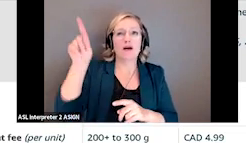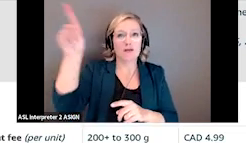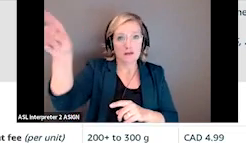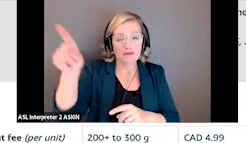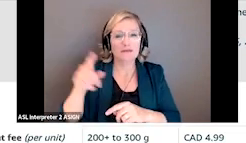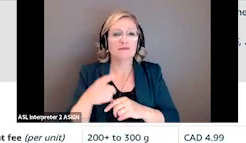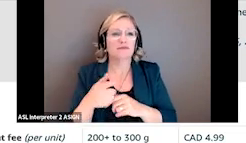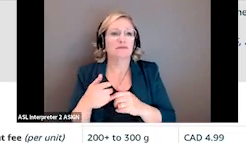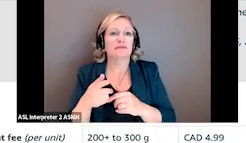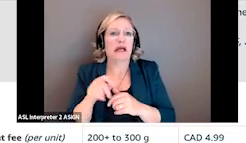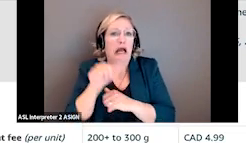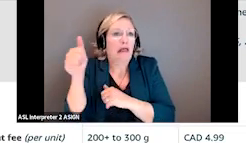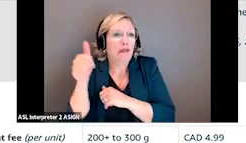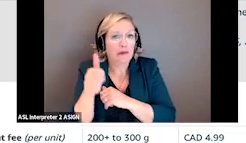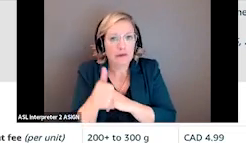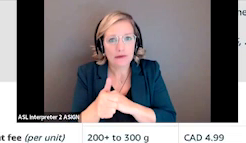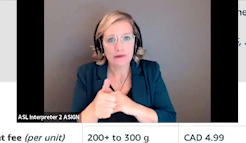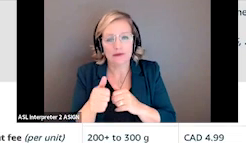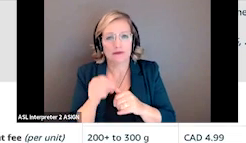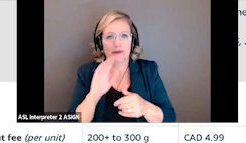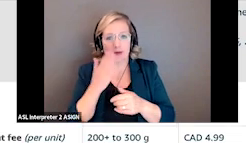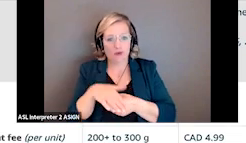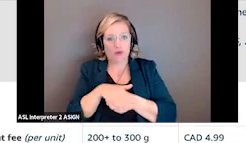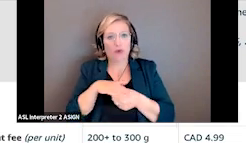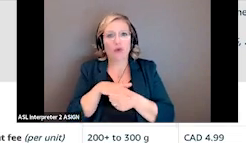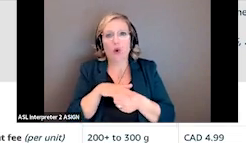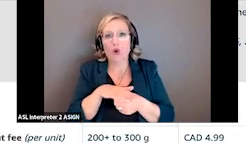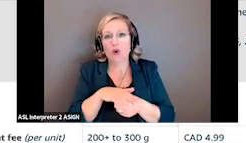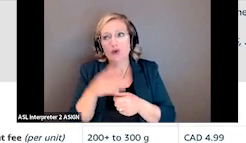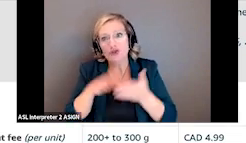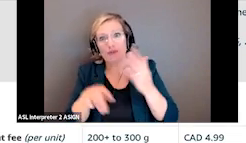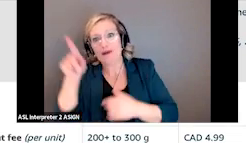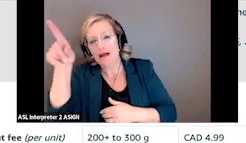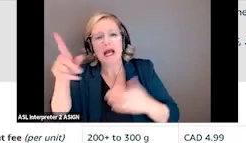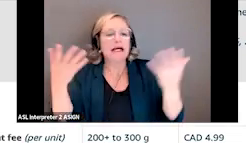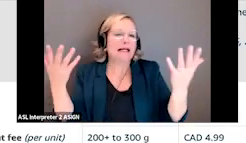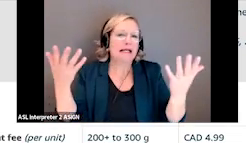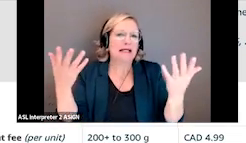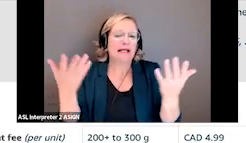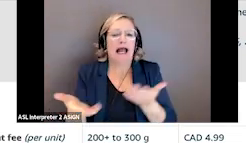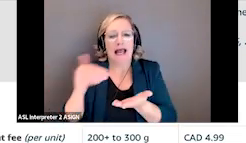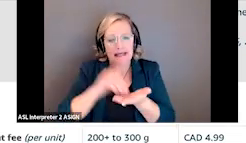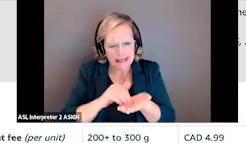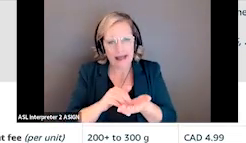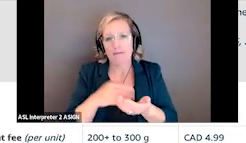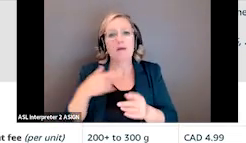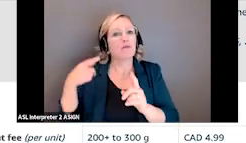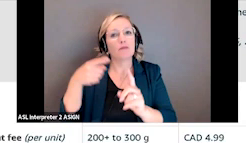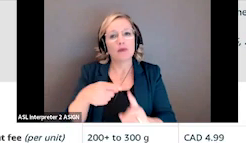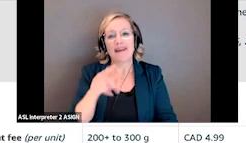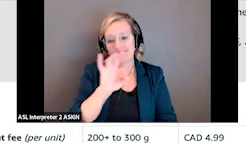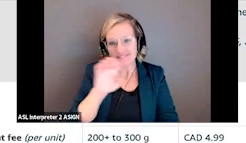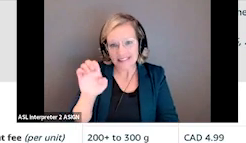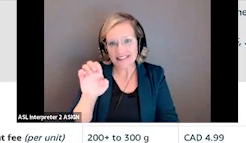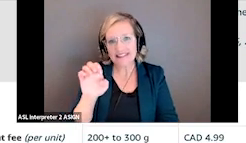I don't know. At the end of the day, we want to make sure that we've accounted for these additional fees as part of your ship